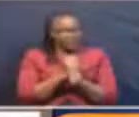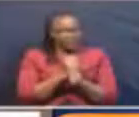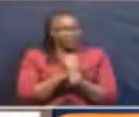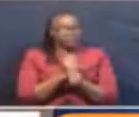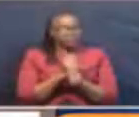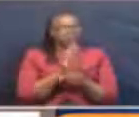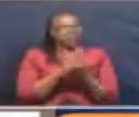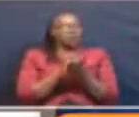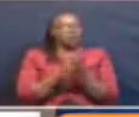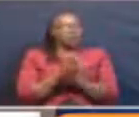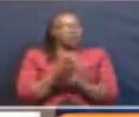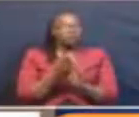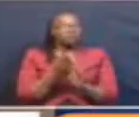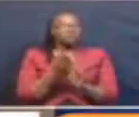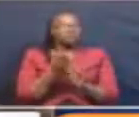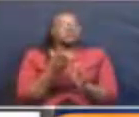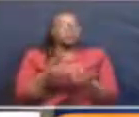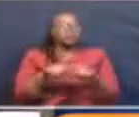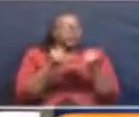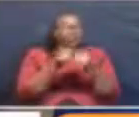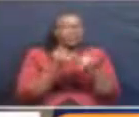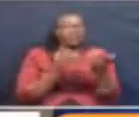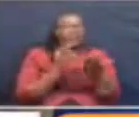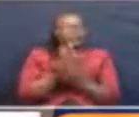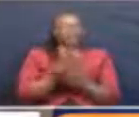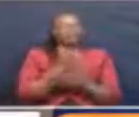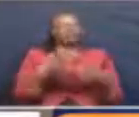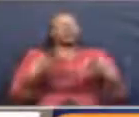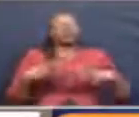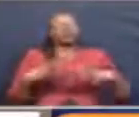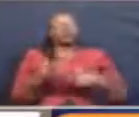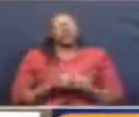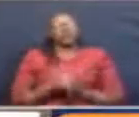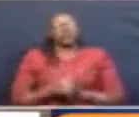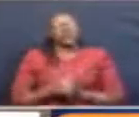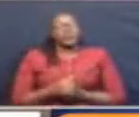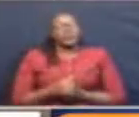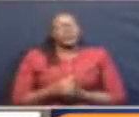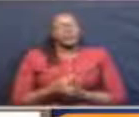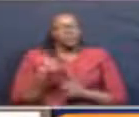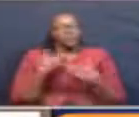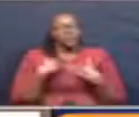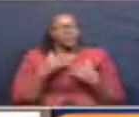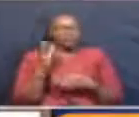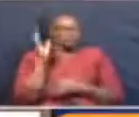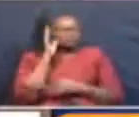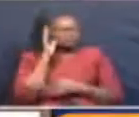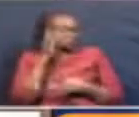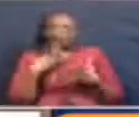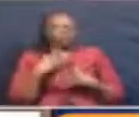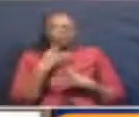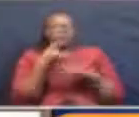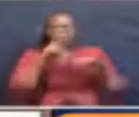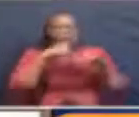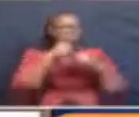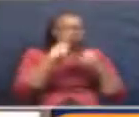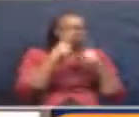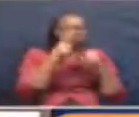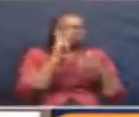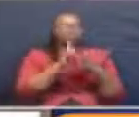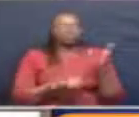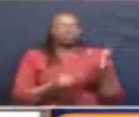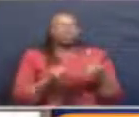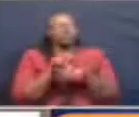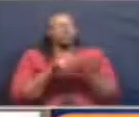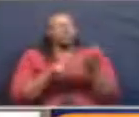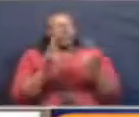done without infringing on the rights of anybody. We've already heard what the people are saying. I'm sure you have